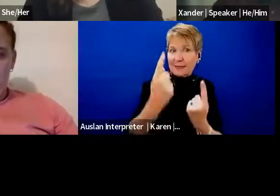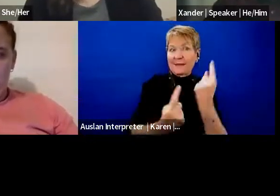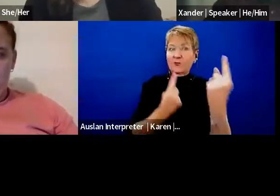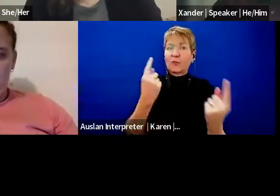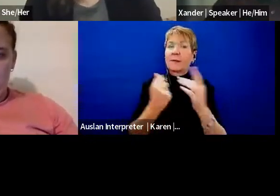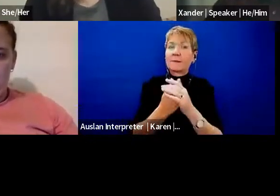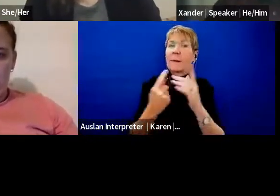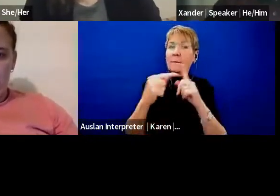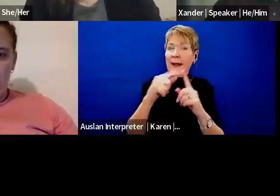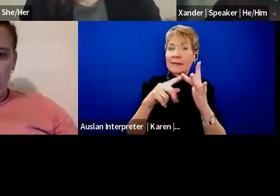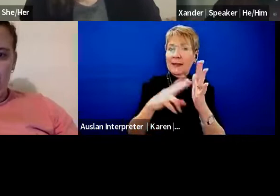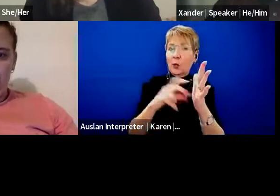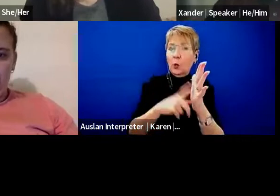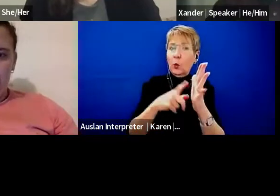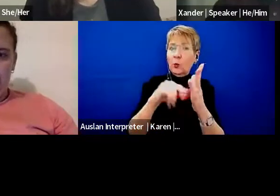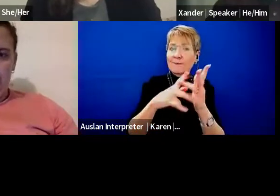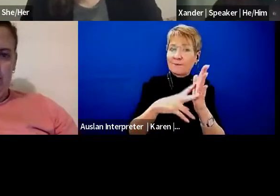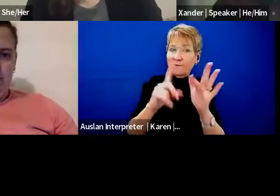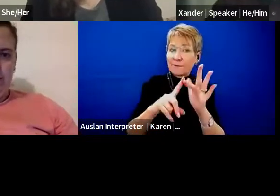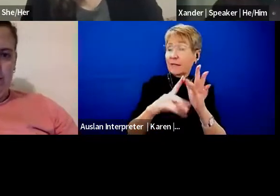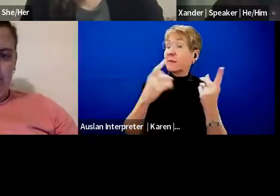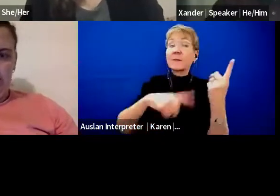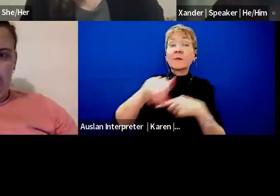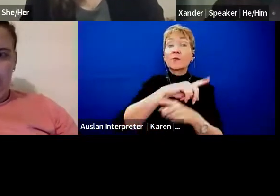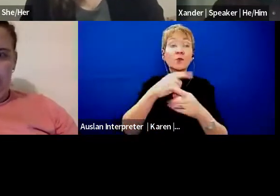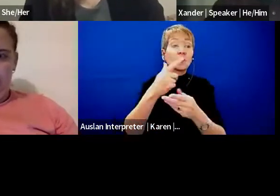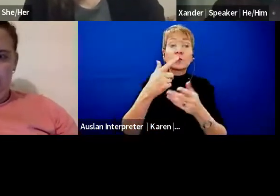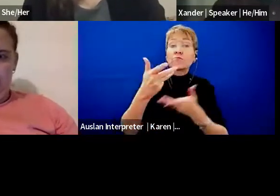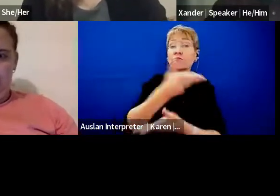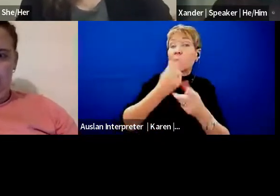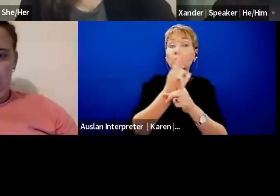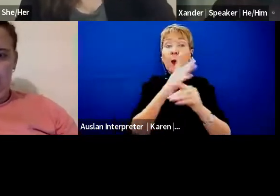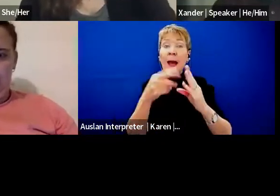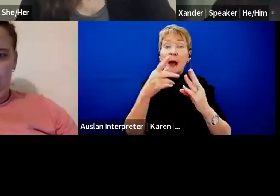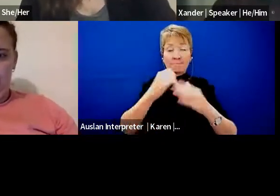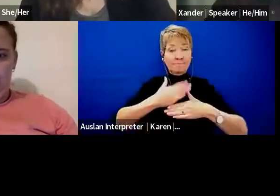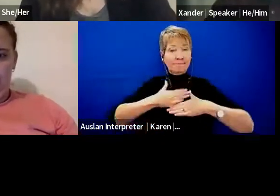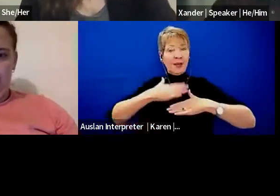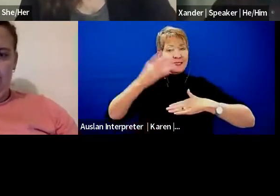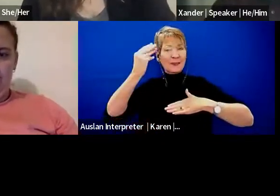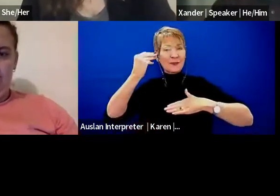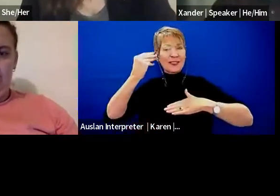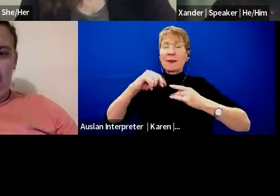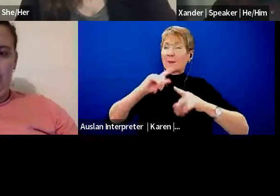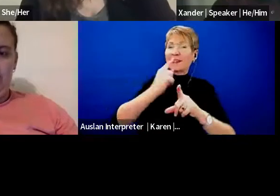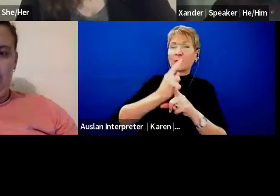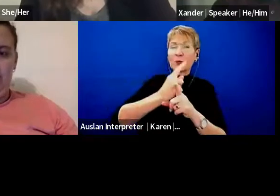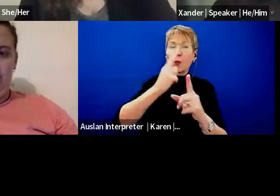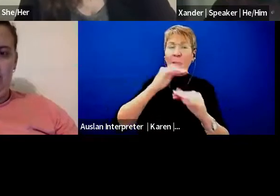Sometimes, in talking about our experiences, we might get a question or cover a topic that is sensitive or includes tough stuff to